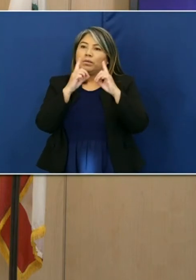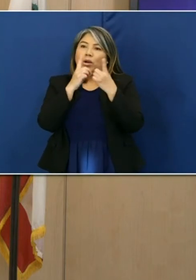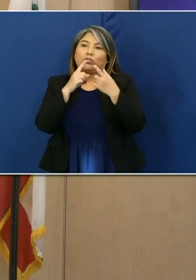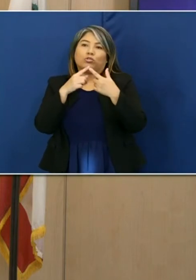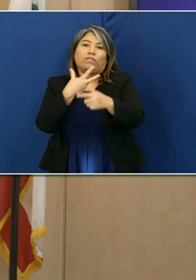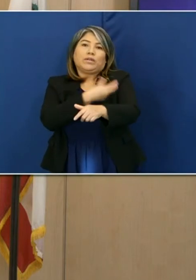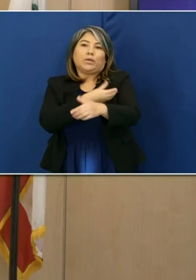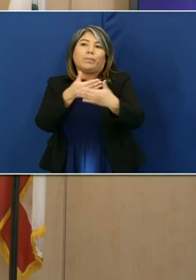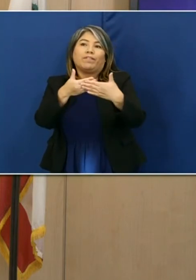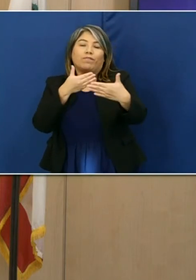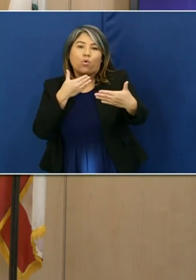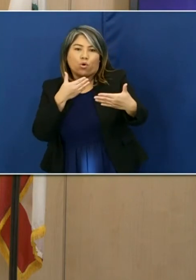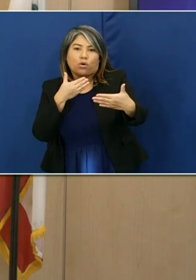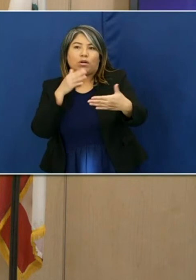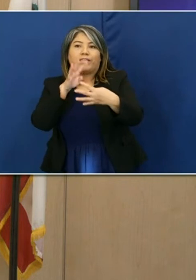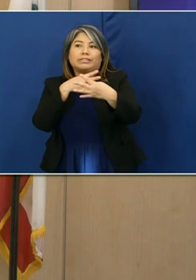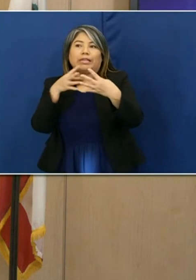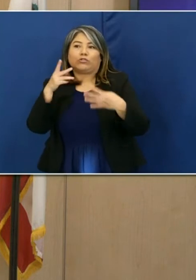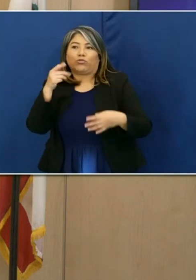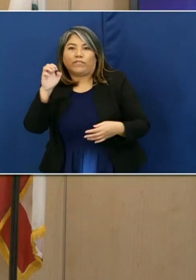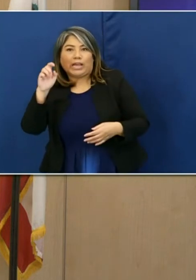to the scheduled phase?